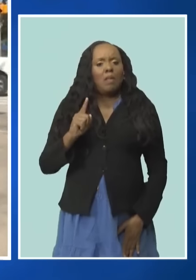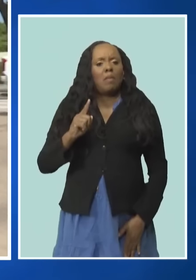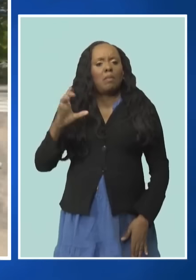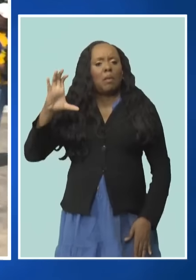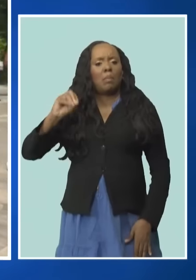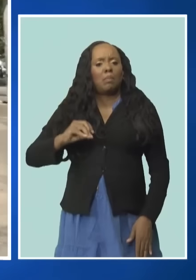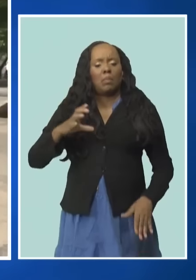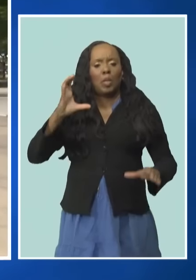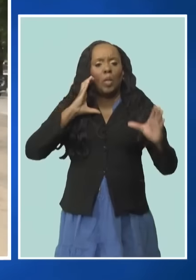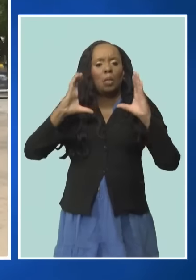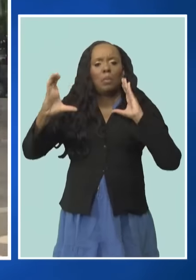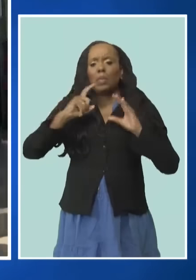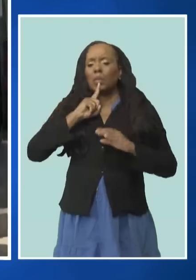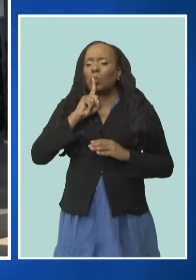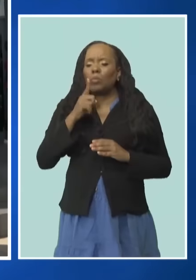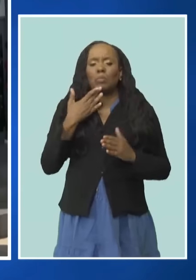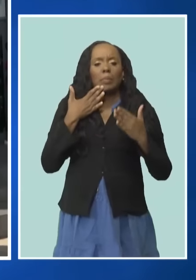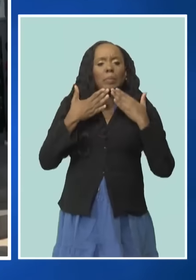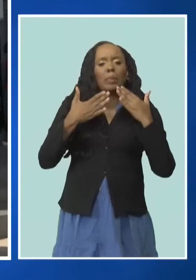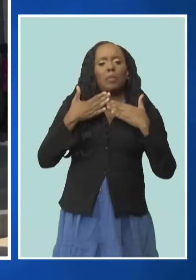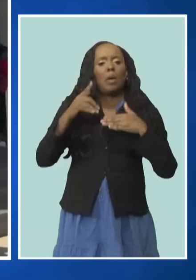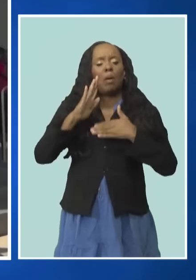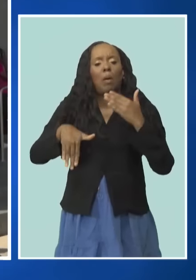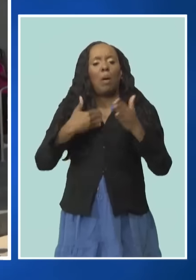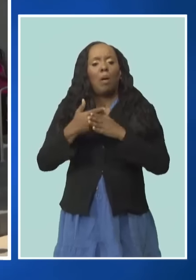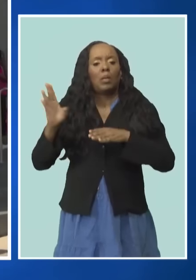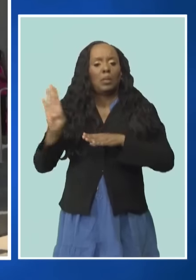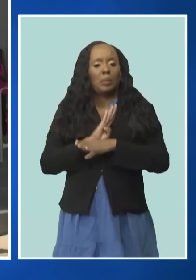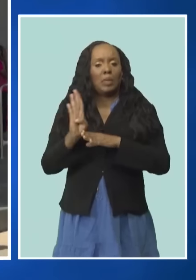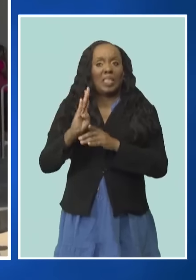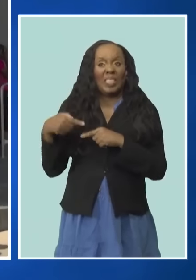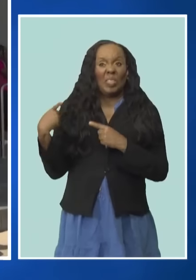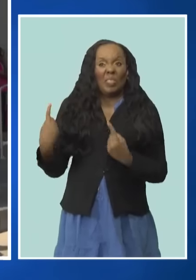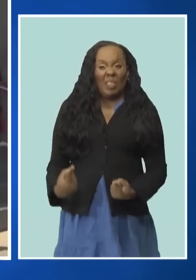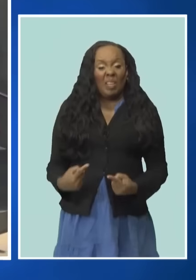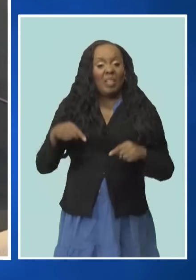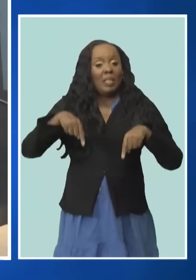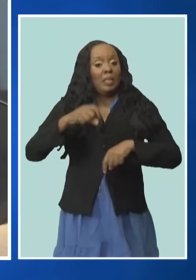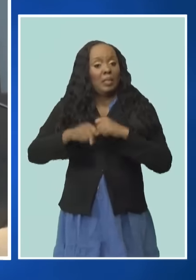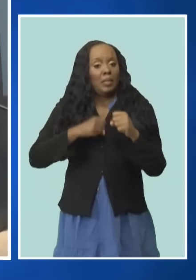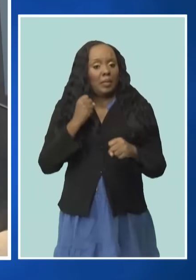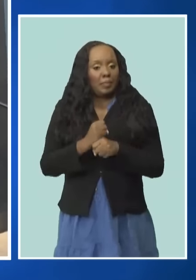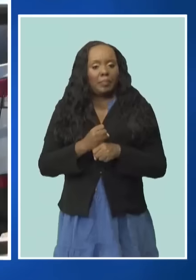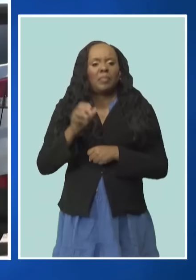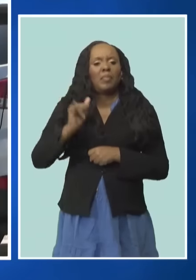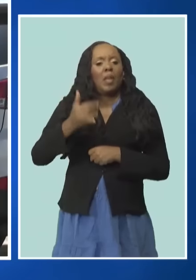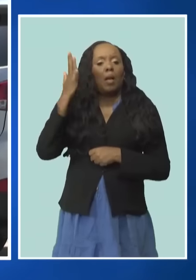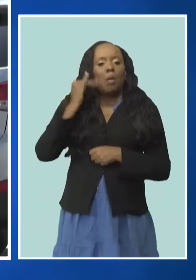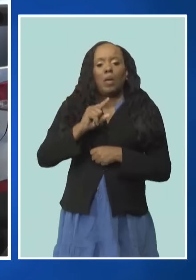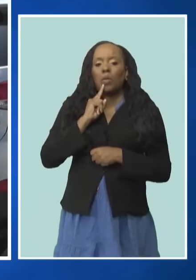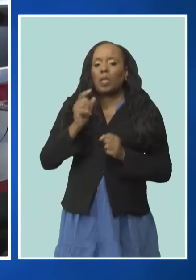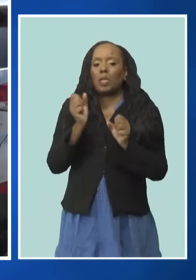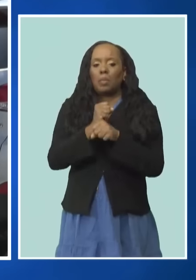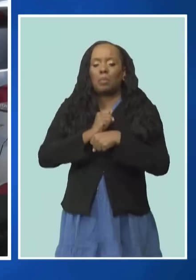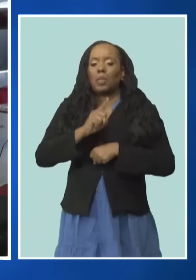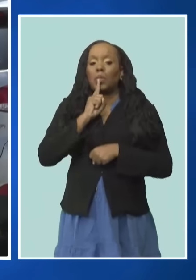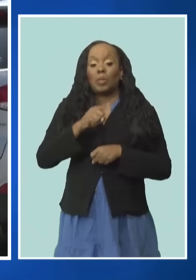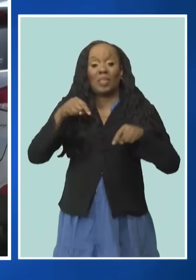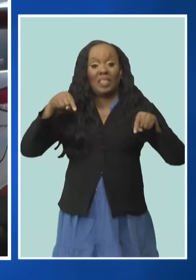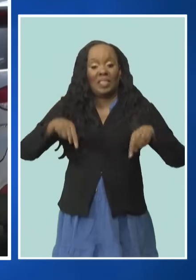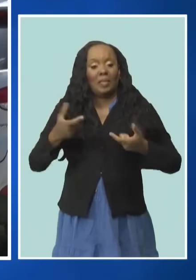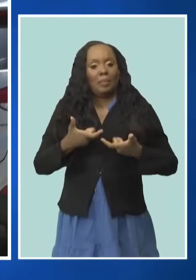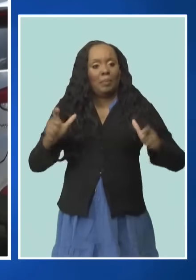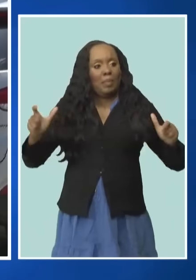very grateful to the public for the business they have conducted this year. She says that's why they have gone the extra mile to make sure the